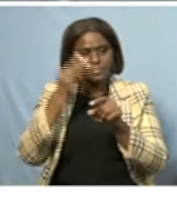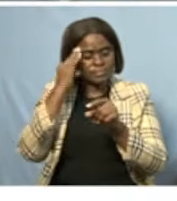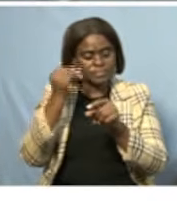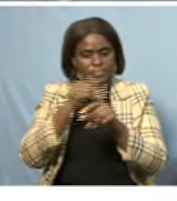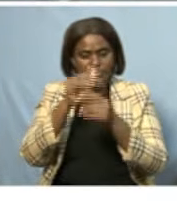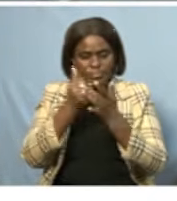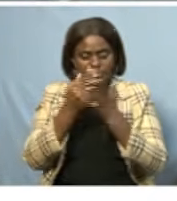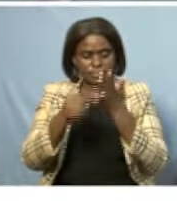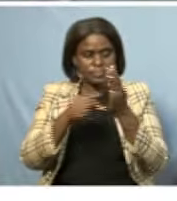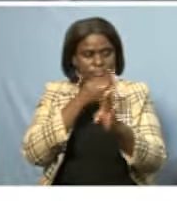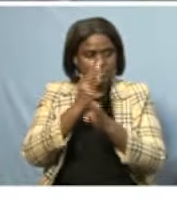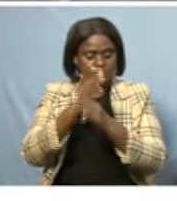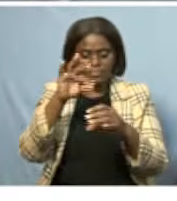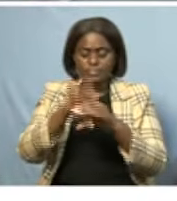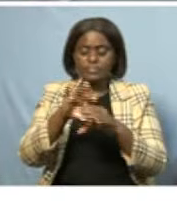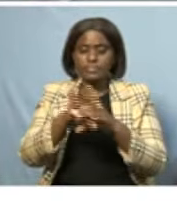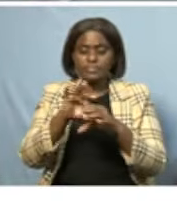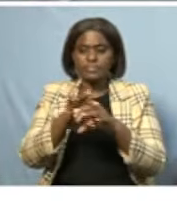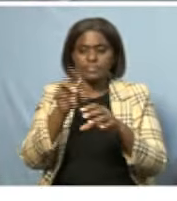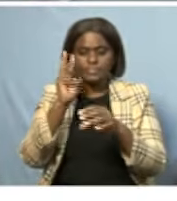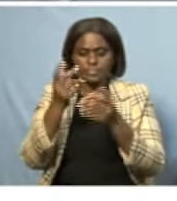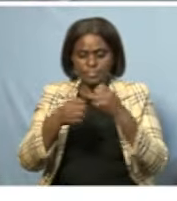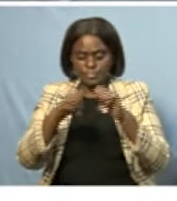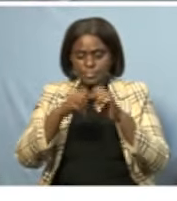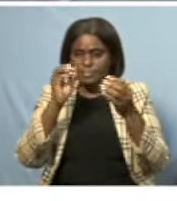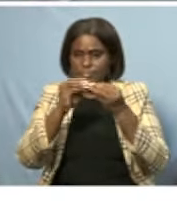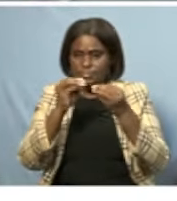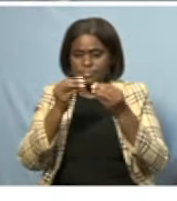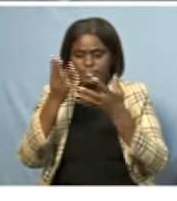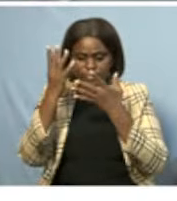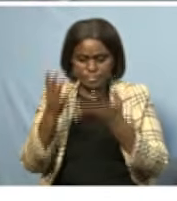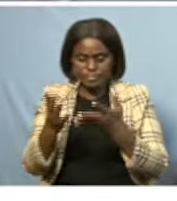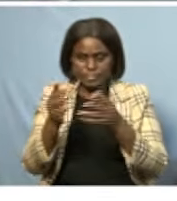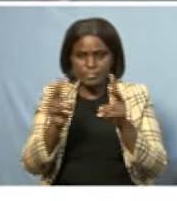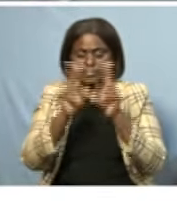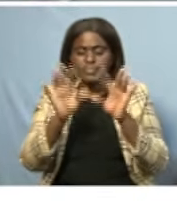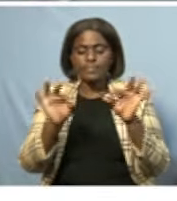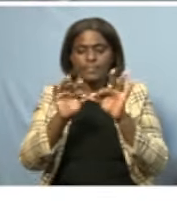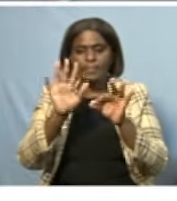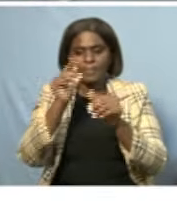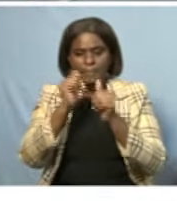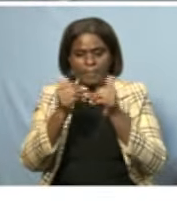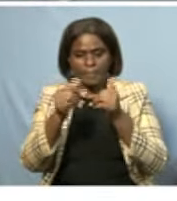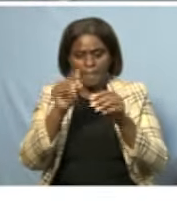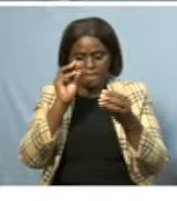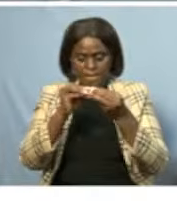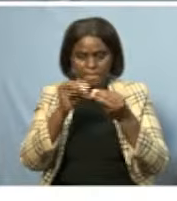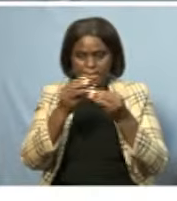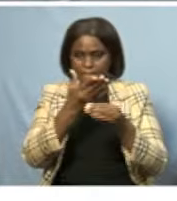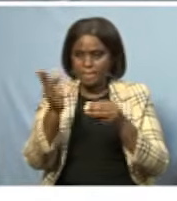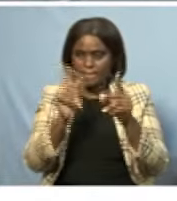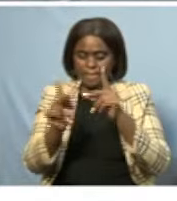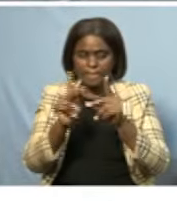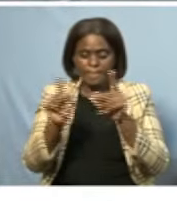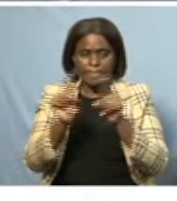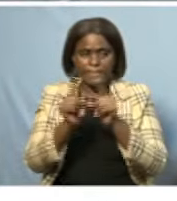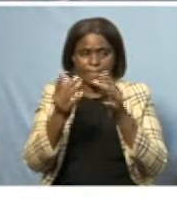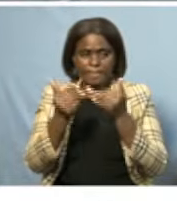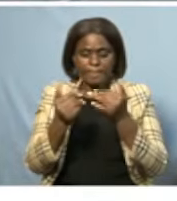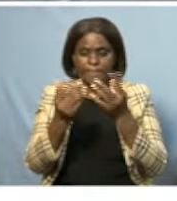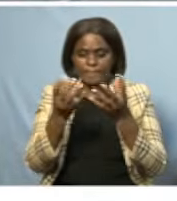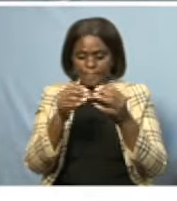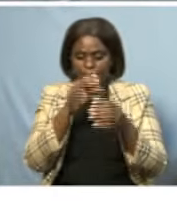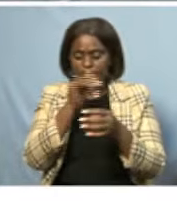go towards elections, it will even be more pressing and more important because some of our people want to